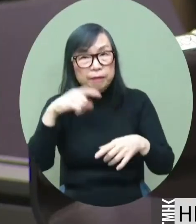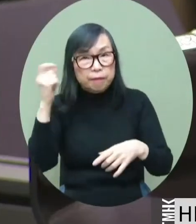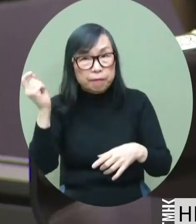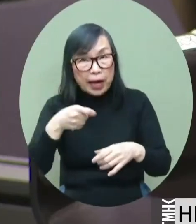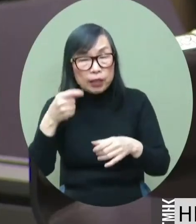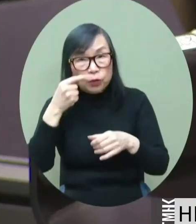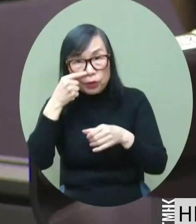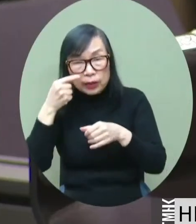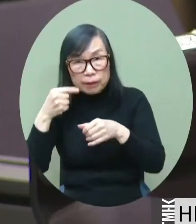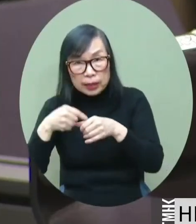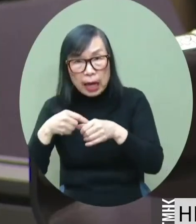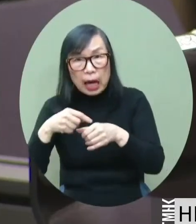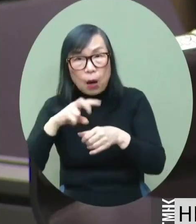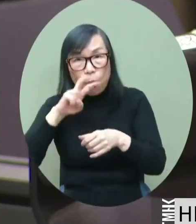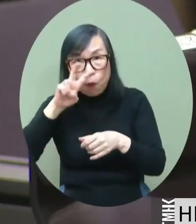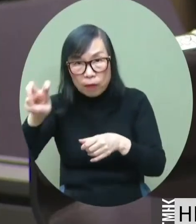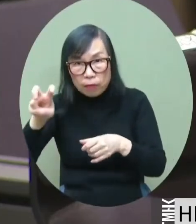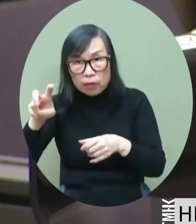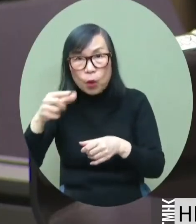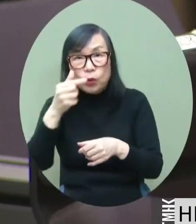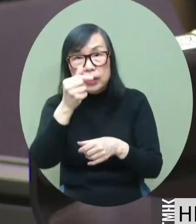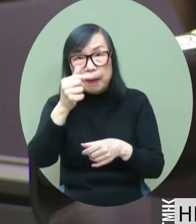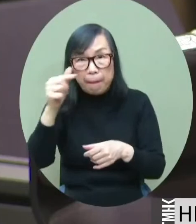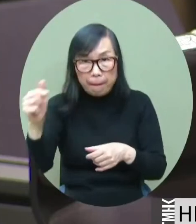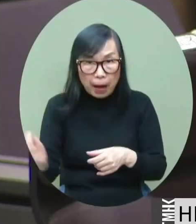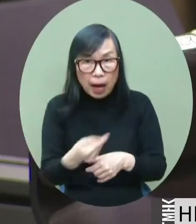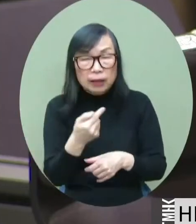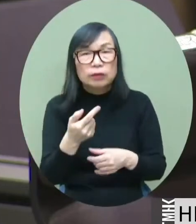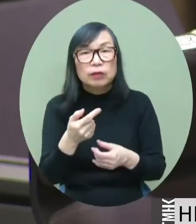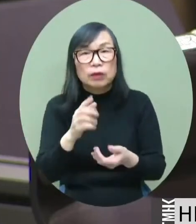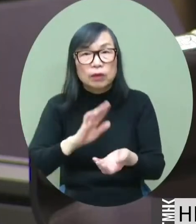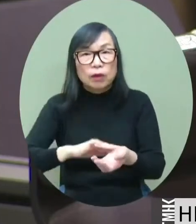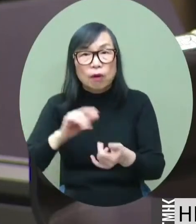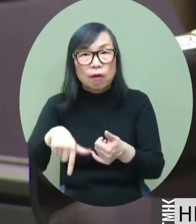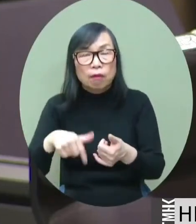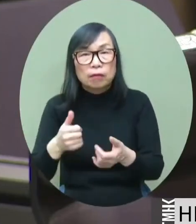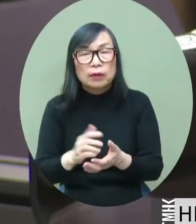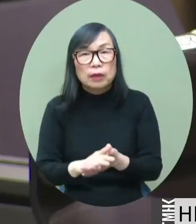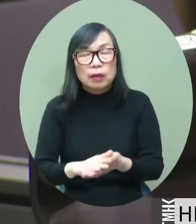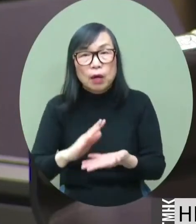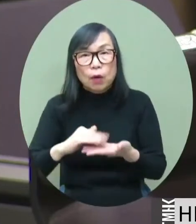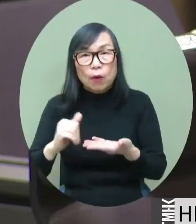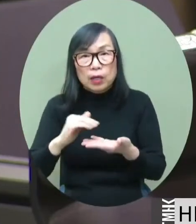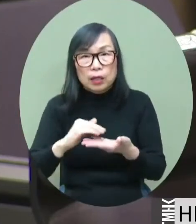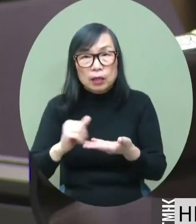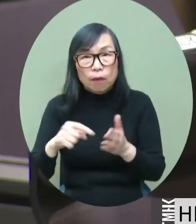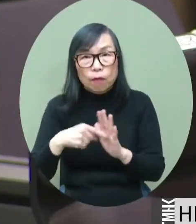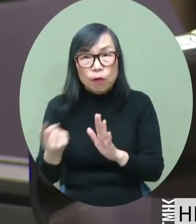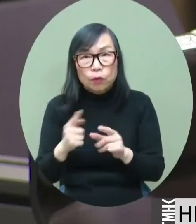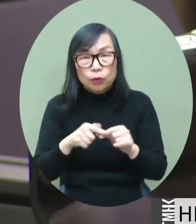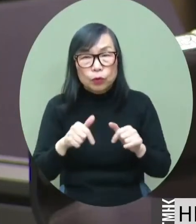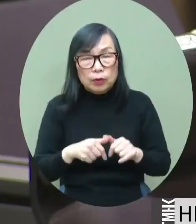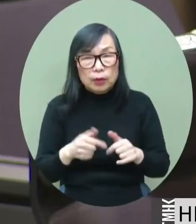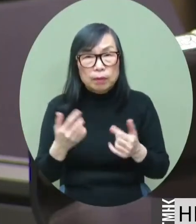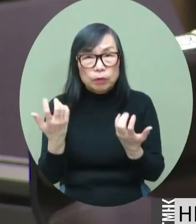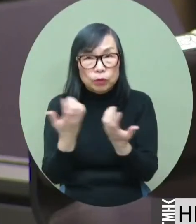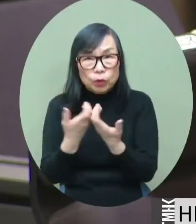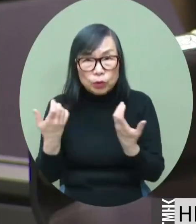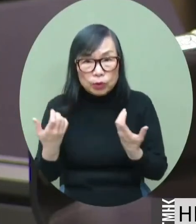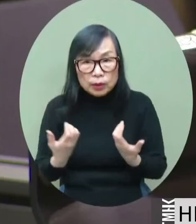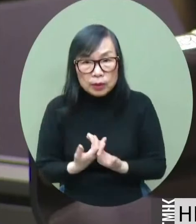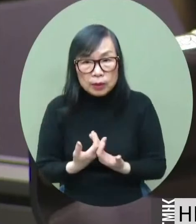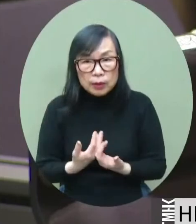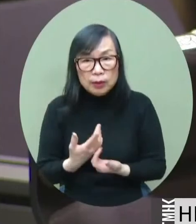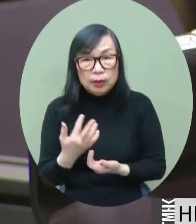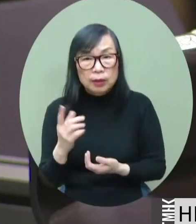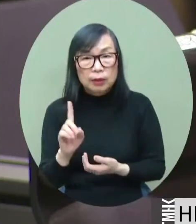CHP's estimate, and do you think the period of the red test is enough to analyze the overall situation? Are authorities also better prepared